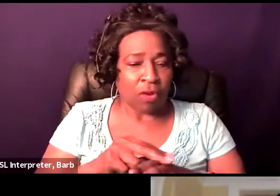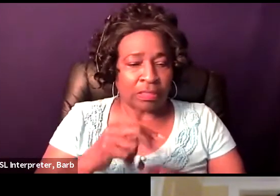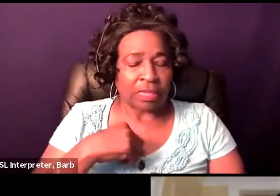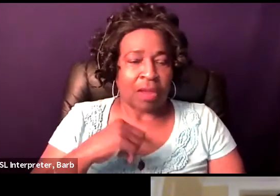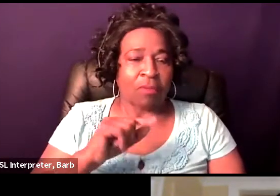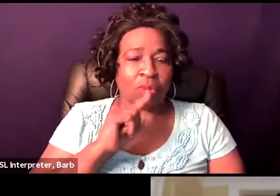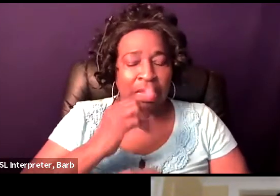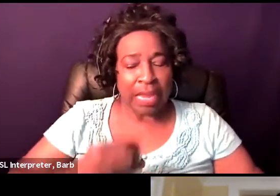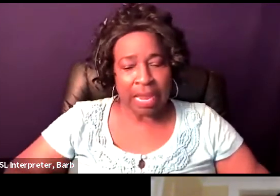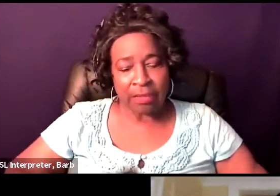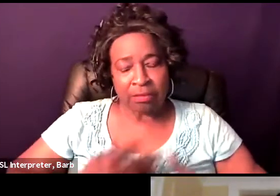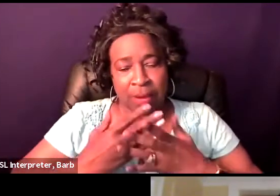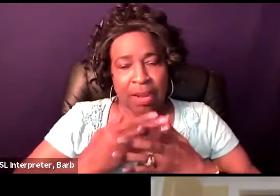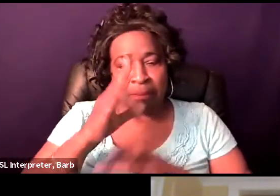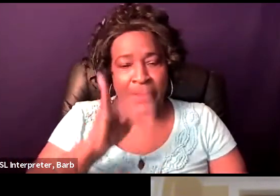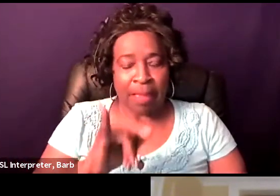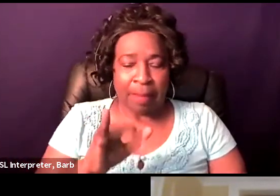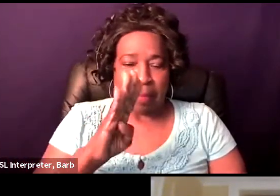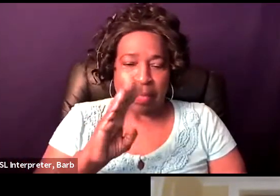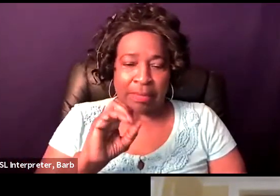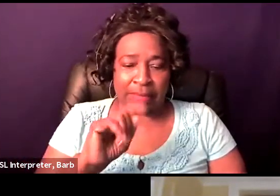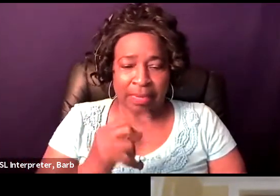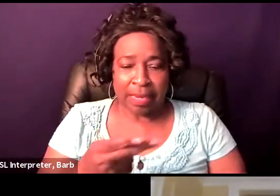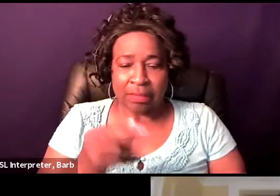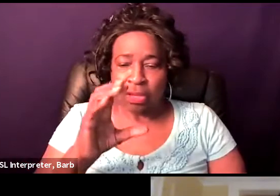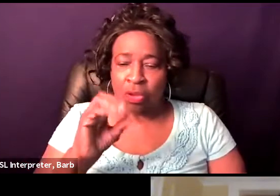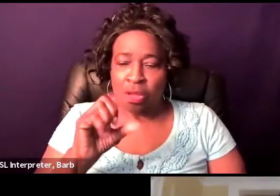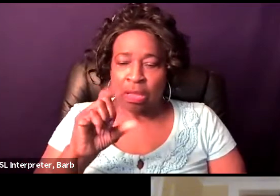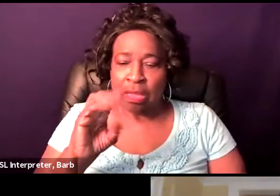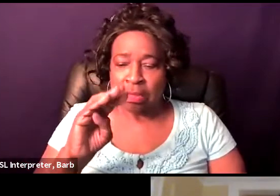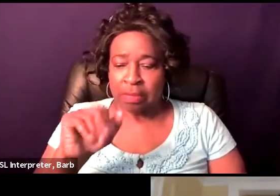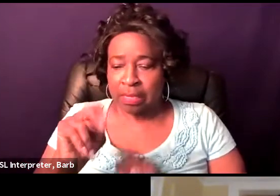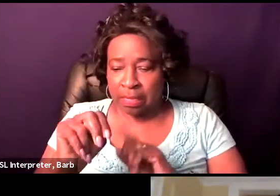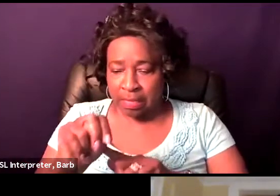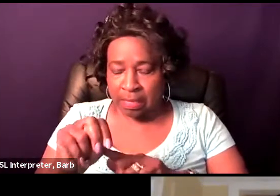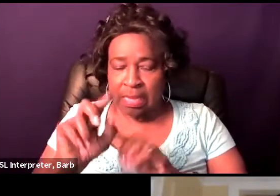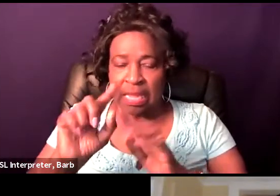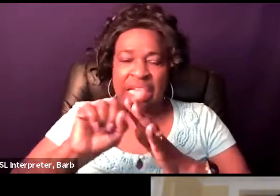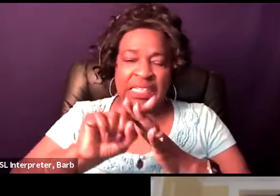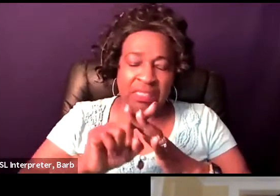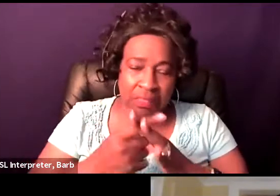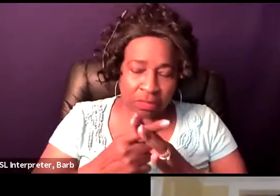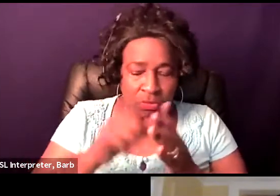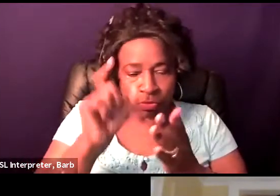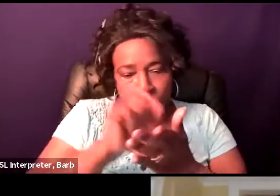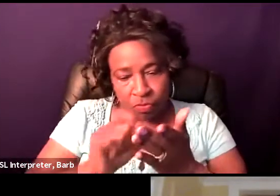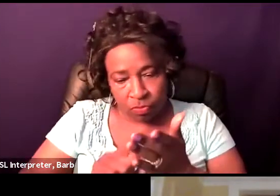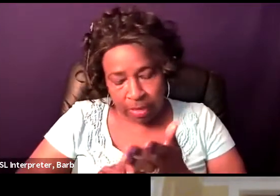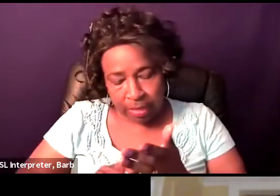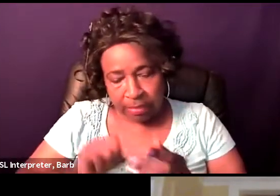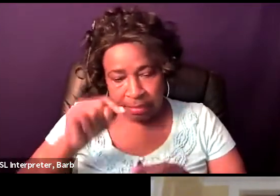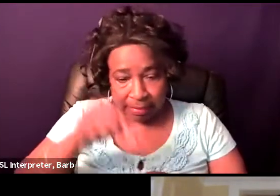inspired by Beth Coleman's initial formulation of this in an essay